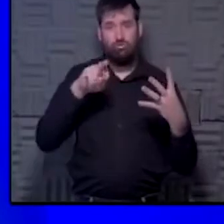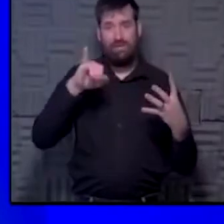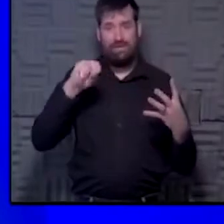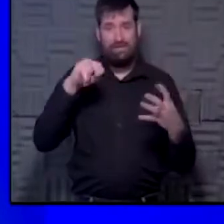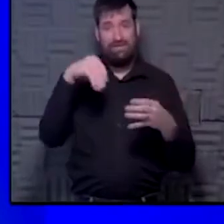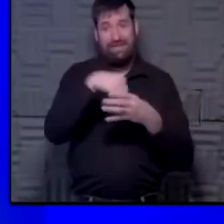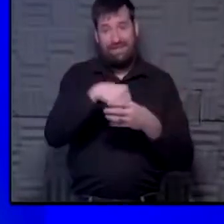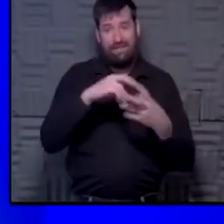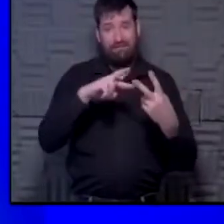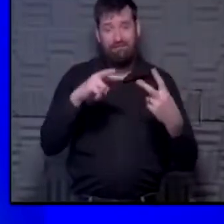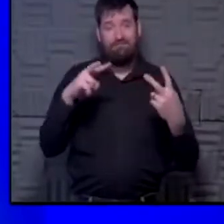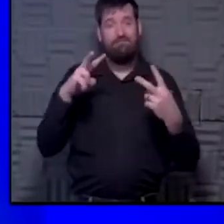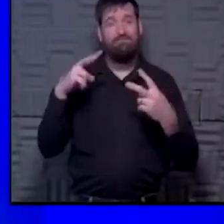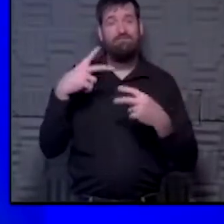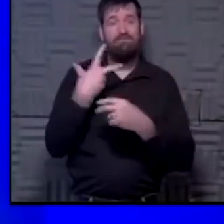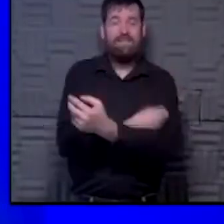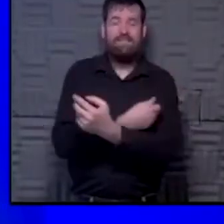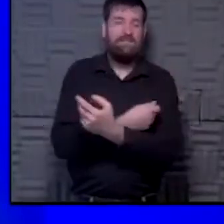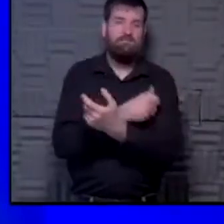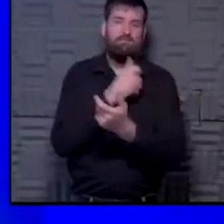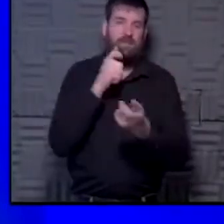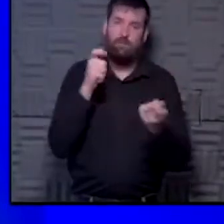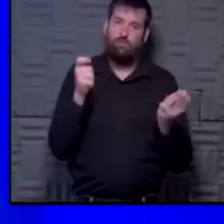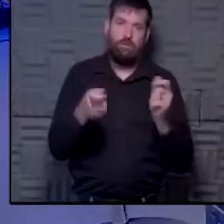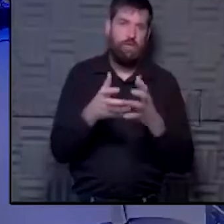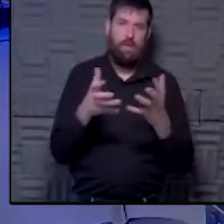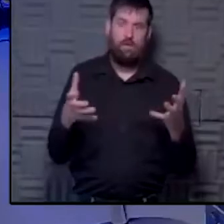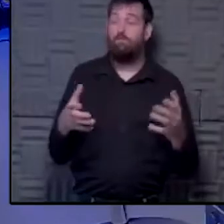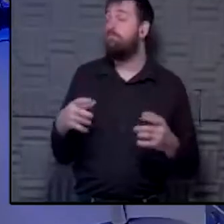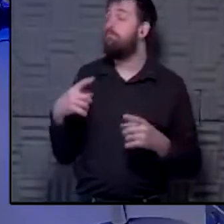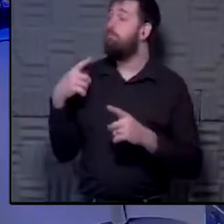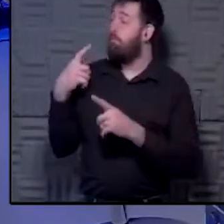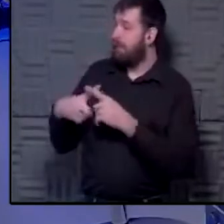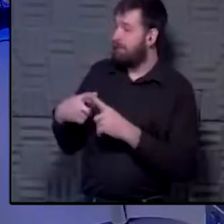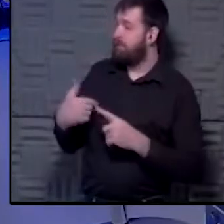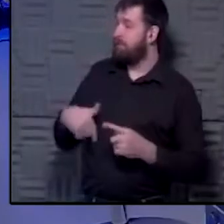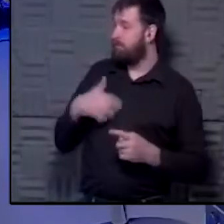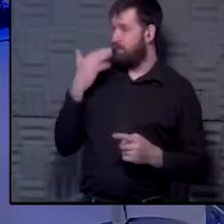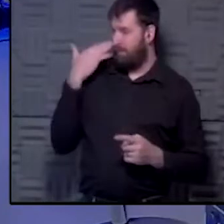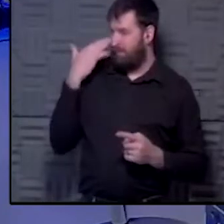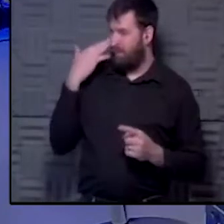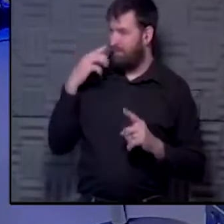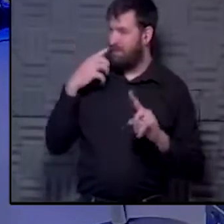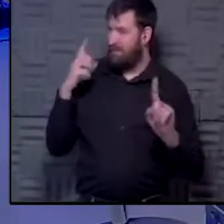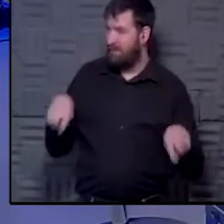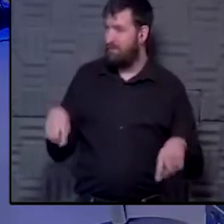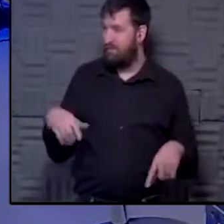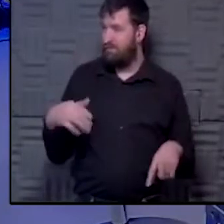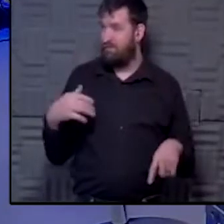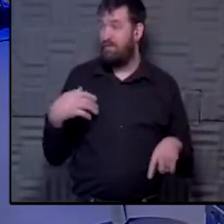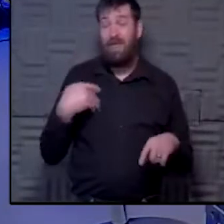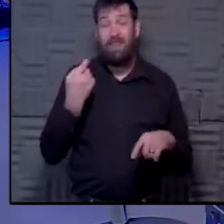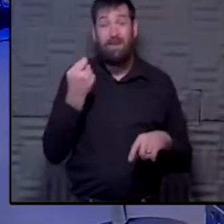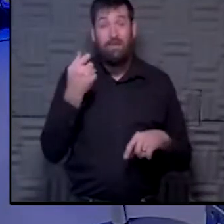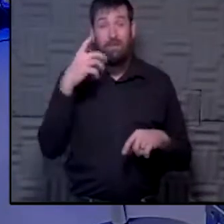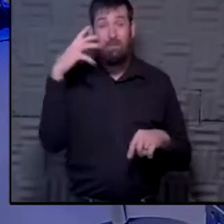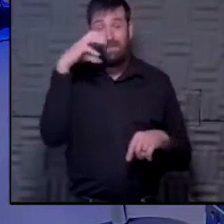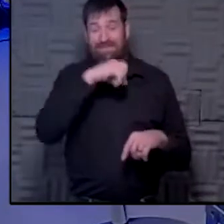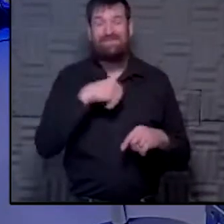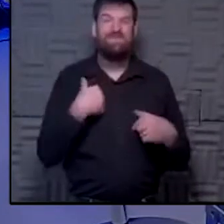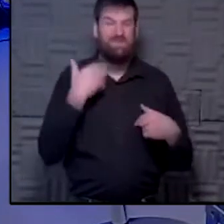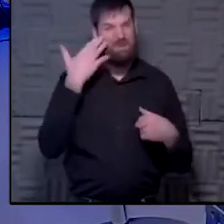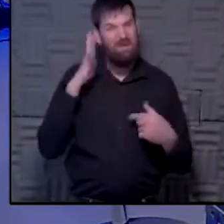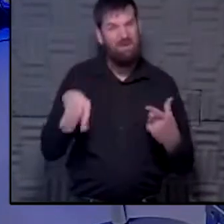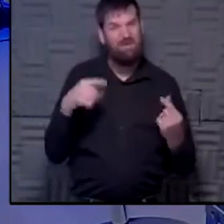vaccine haven't changed or altered that much. So. And plus, we know the answer. If we have a Yeah. little bit of a miss, we know what to do. Right.